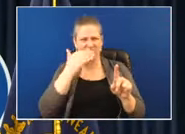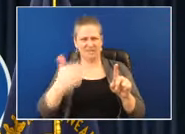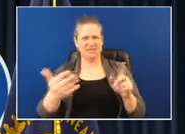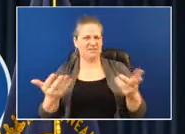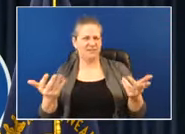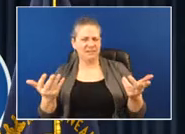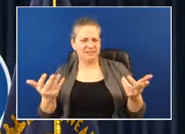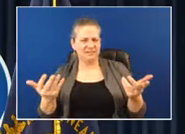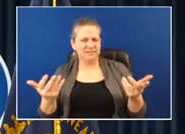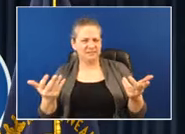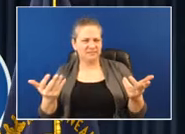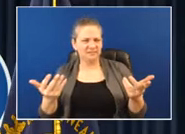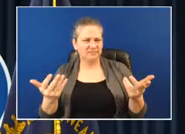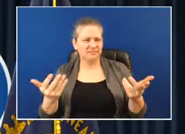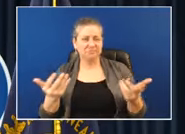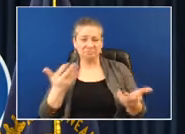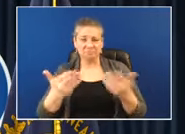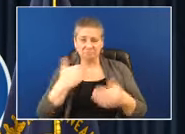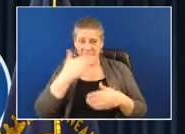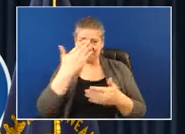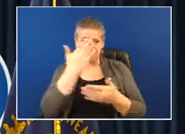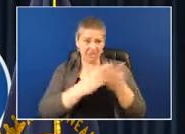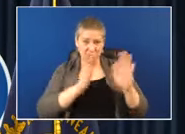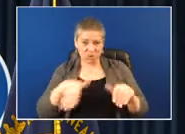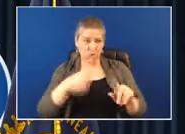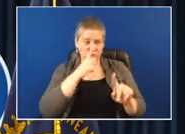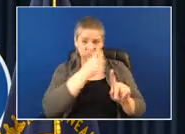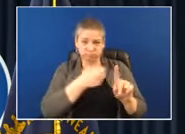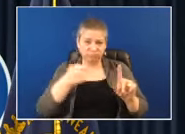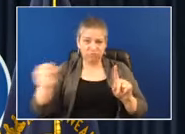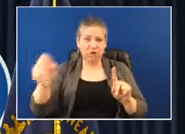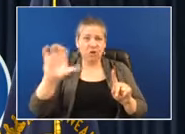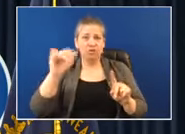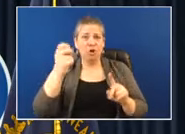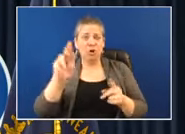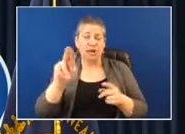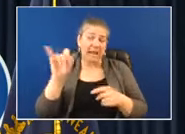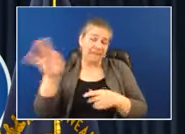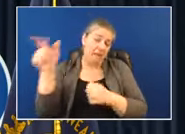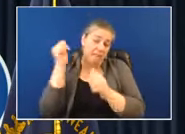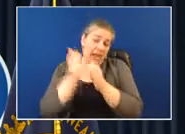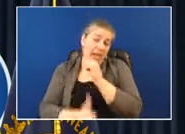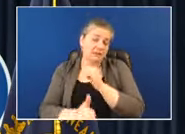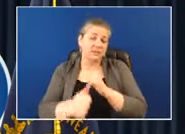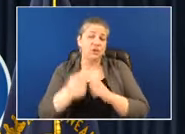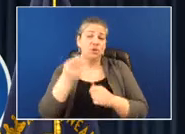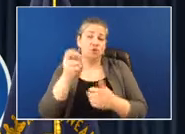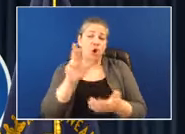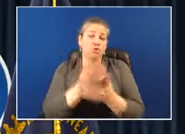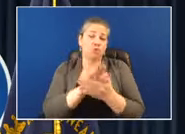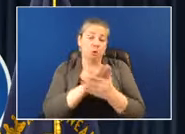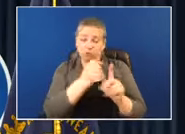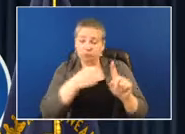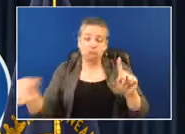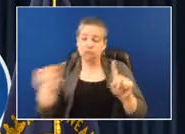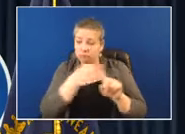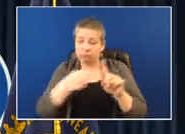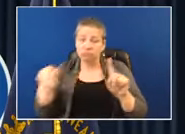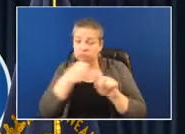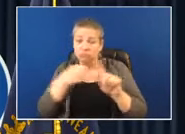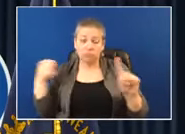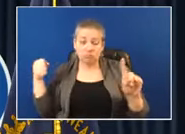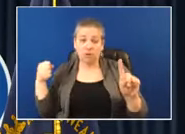there might be some children in charter schools, if it passes, most are going to be in public schools. So you're taking dollars away from the